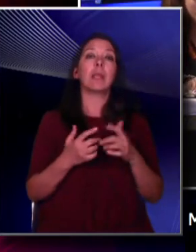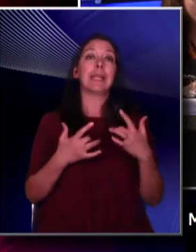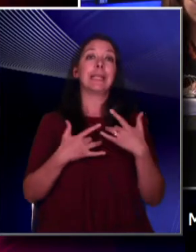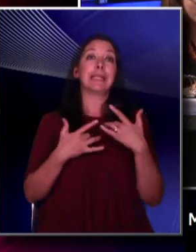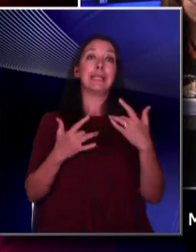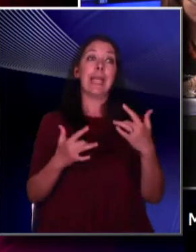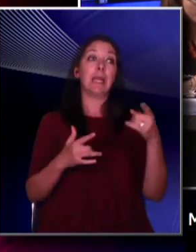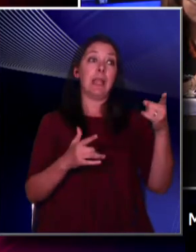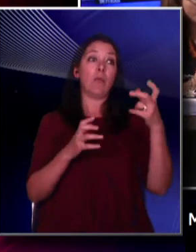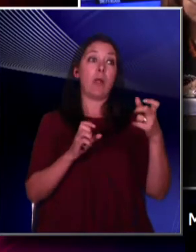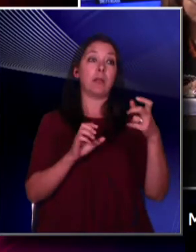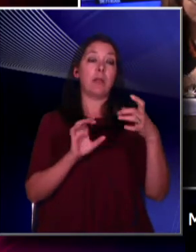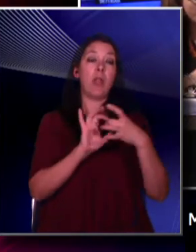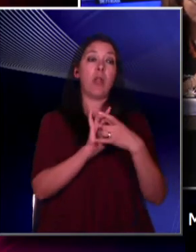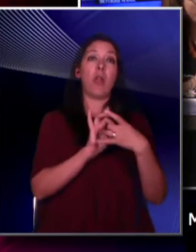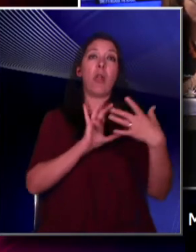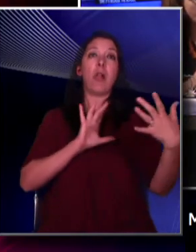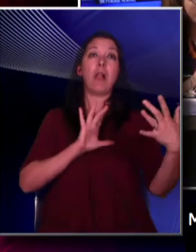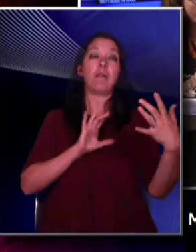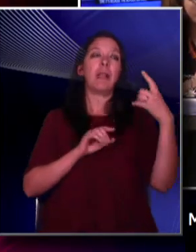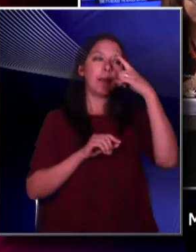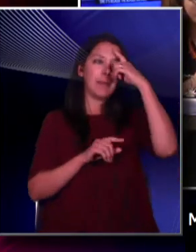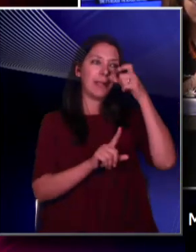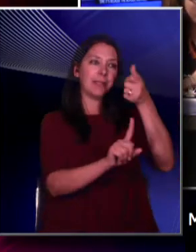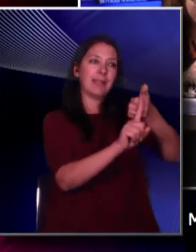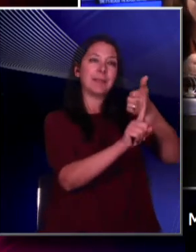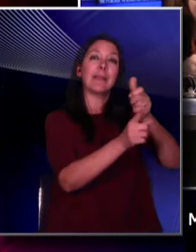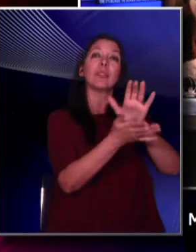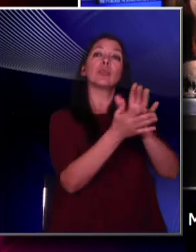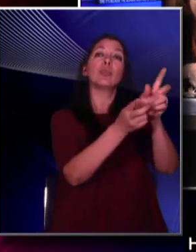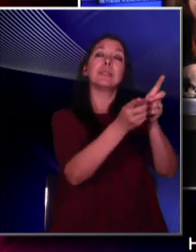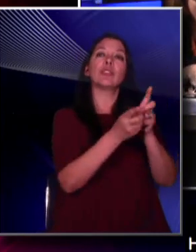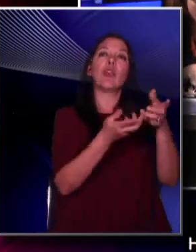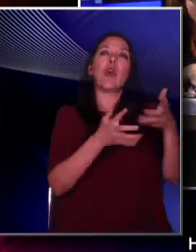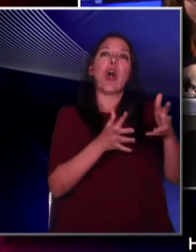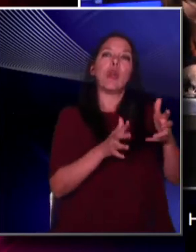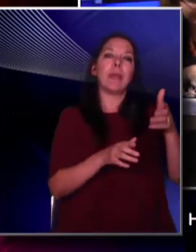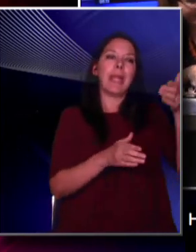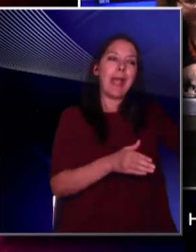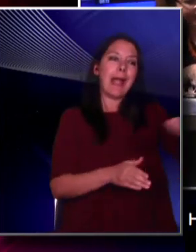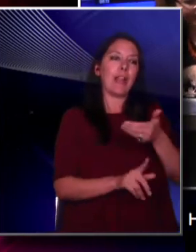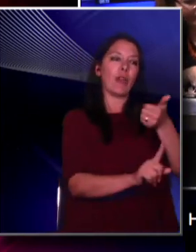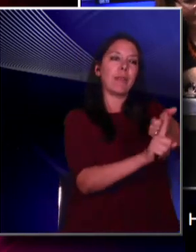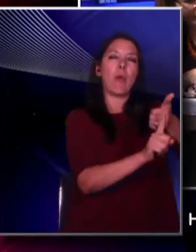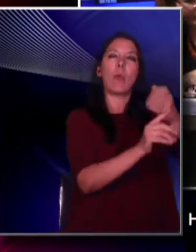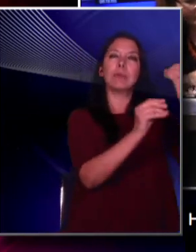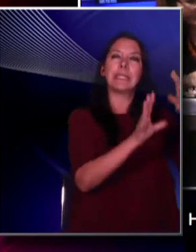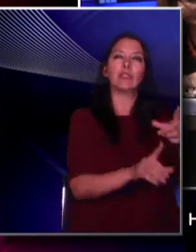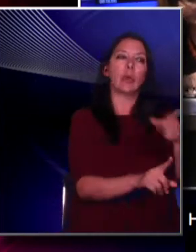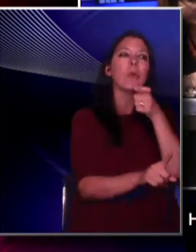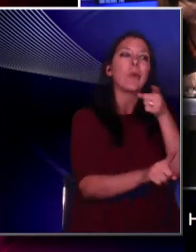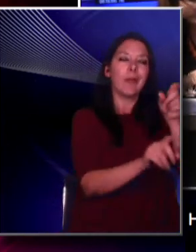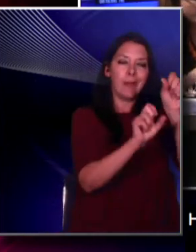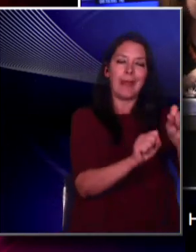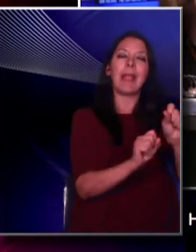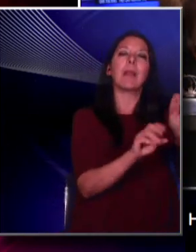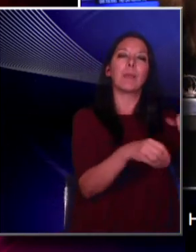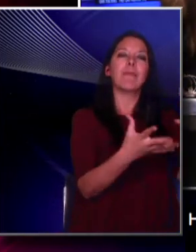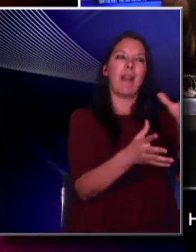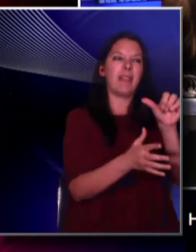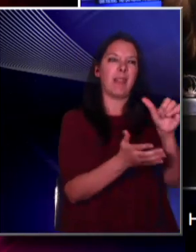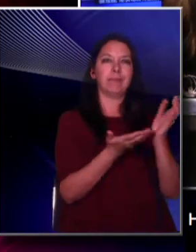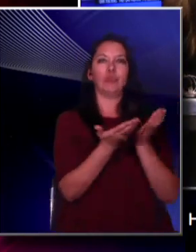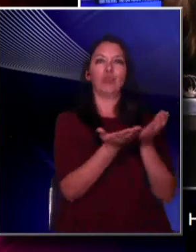because the school districts have hired their own teachers. they can provide the services